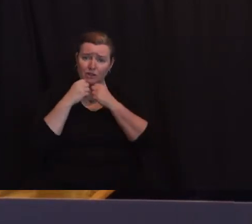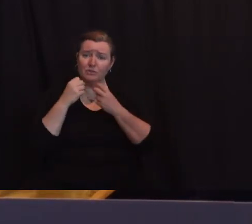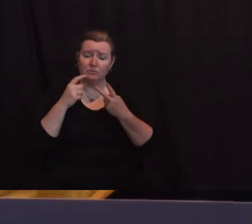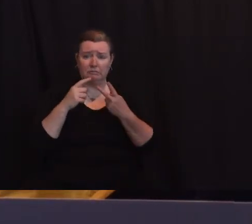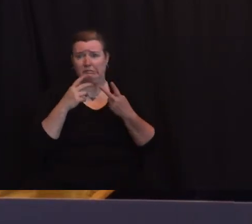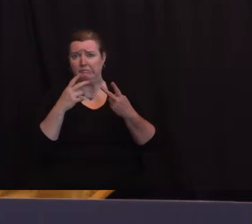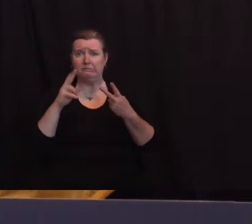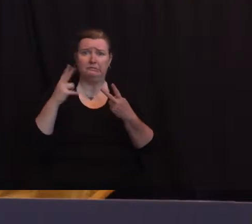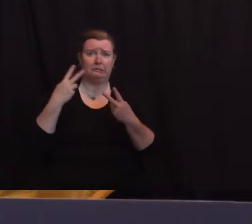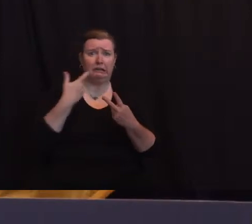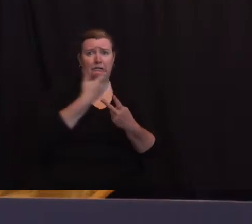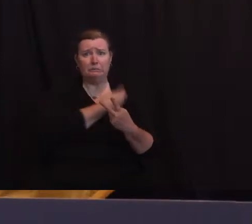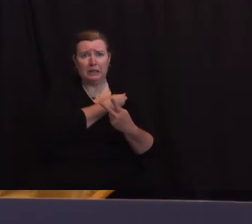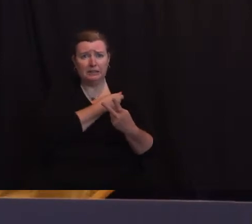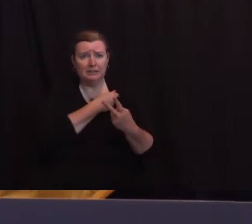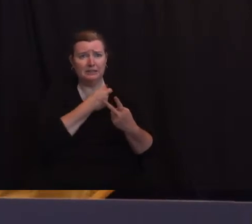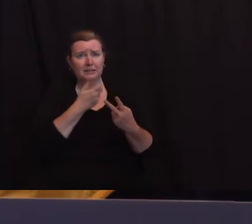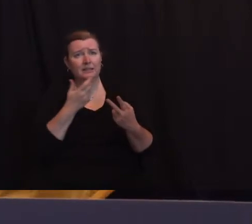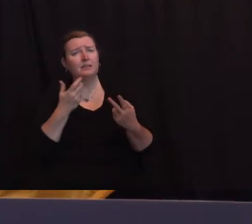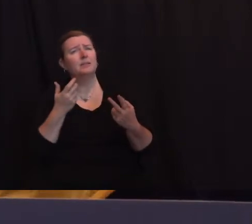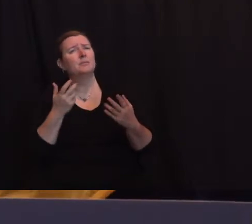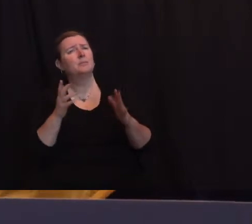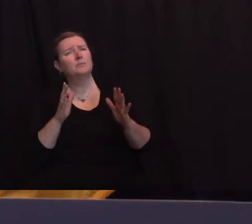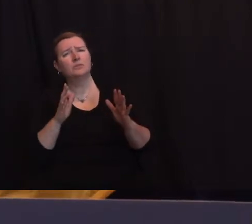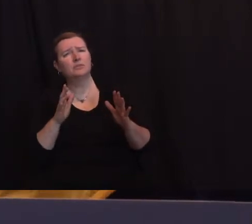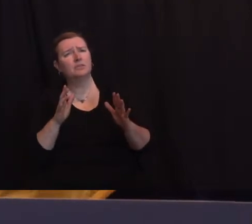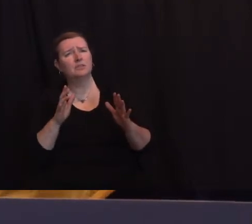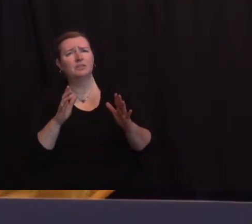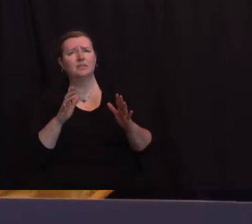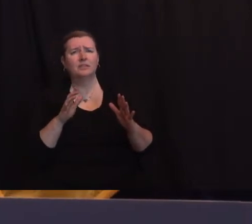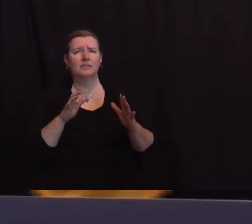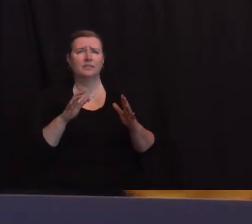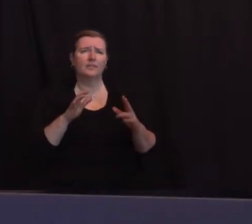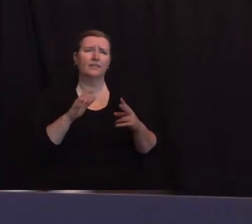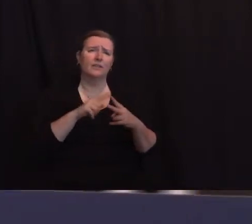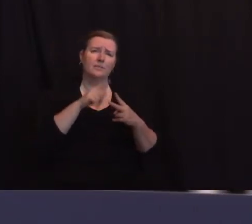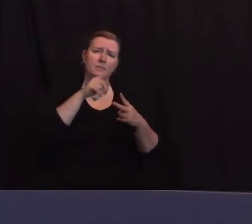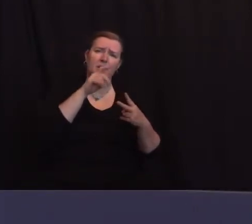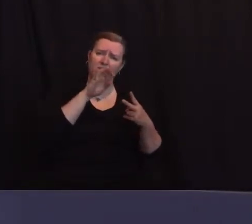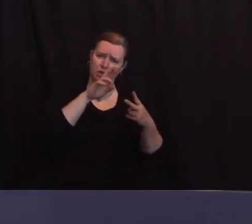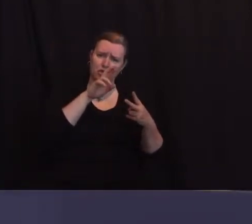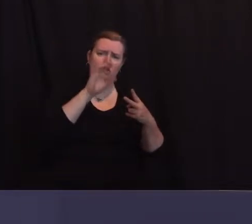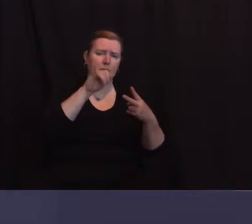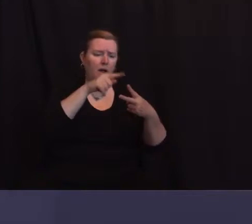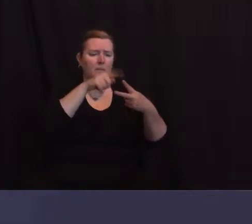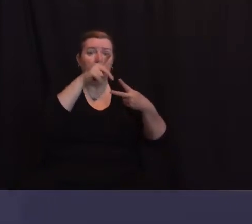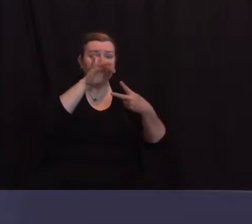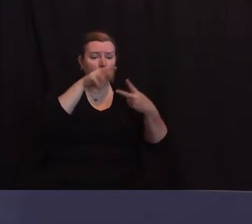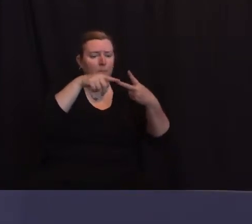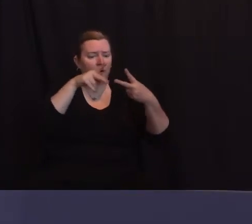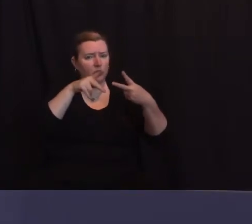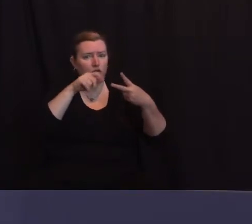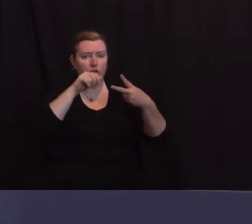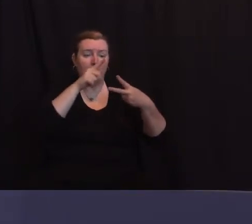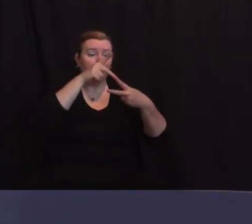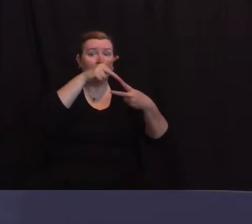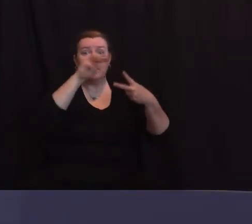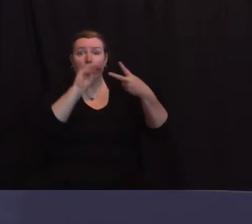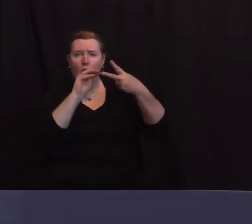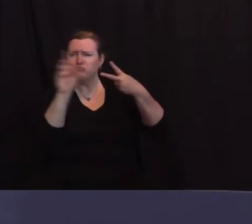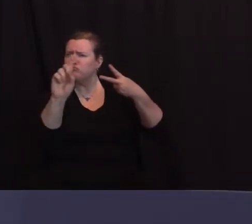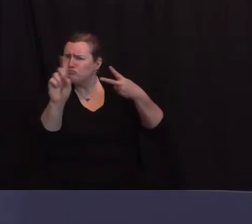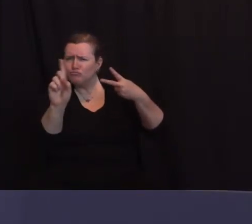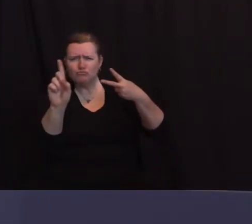provider as the first shot. In other words, Moderna, Pfizer. Yeah, we would like it to be the same, Yeah. but just get your second shot.